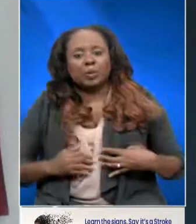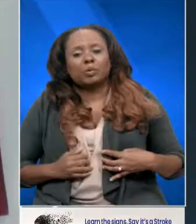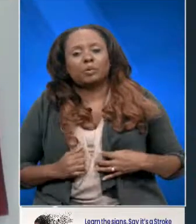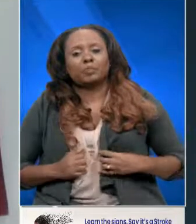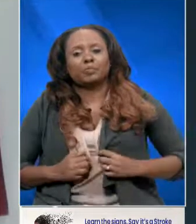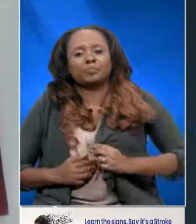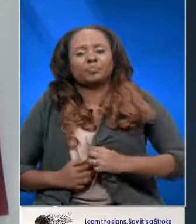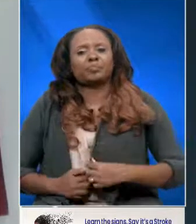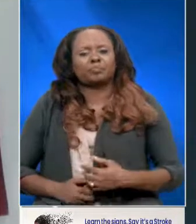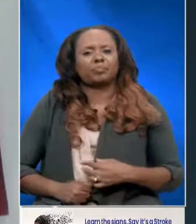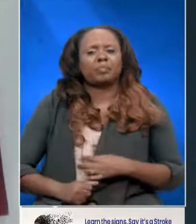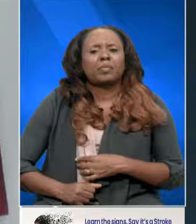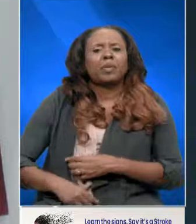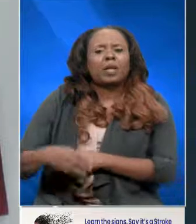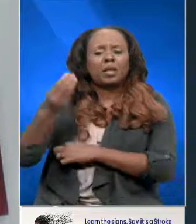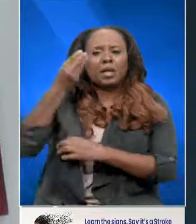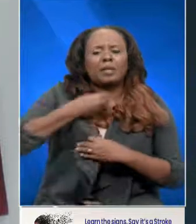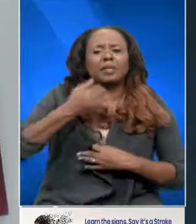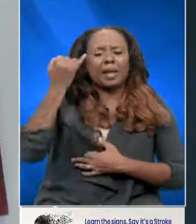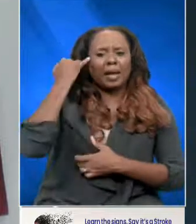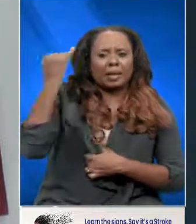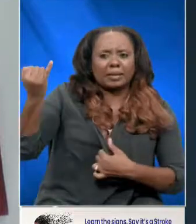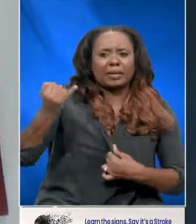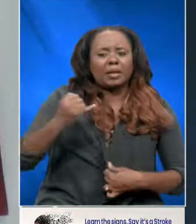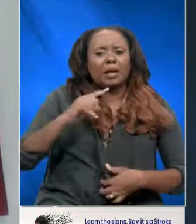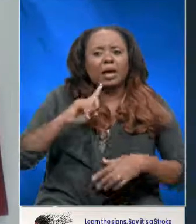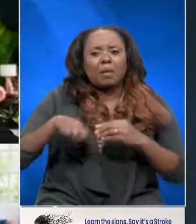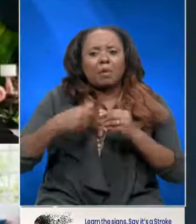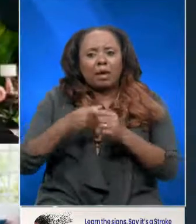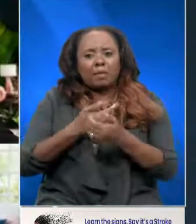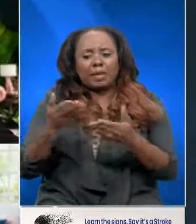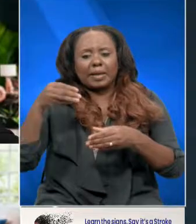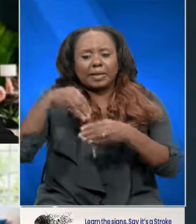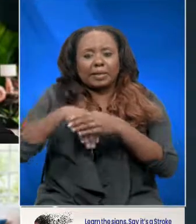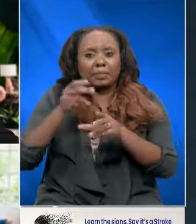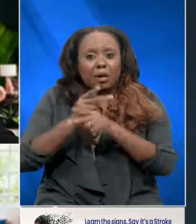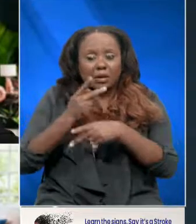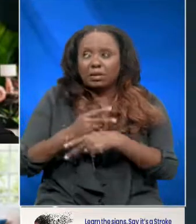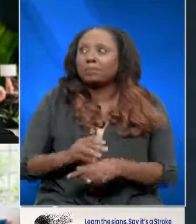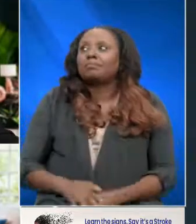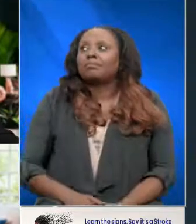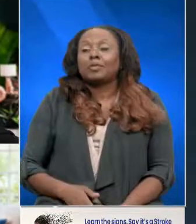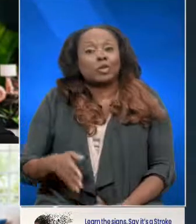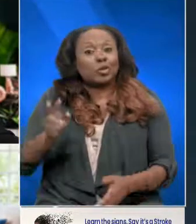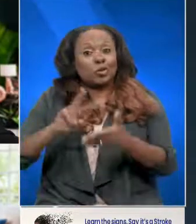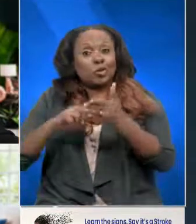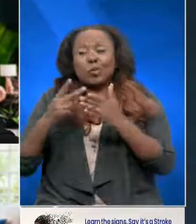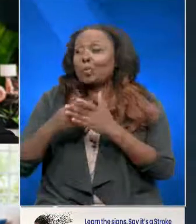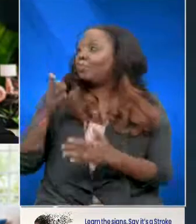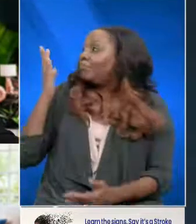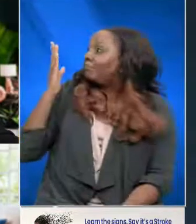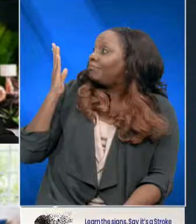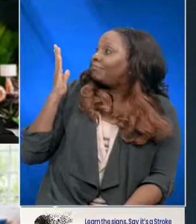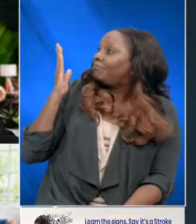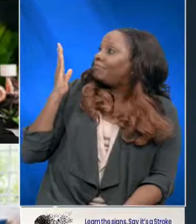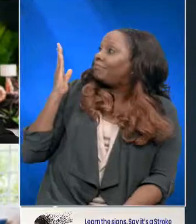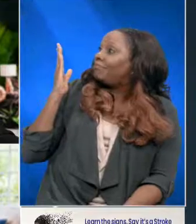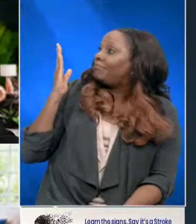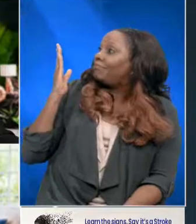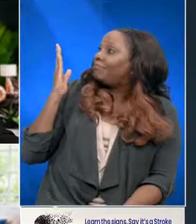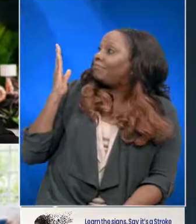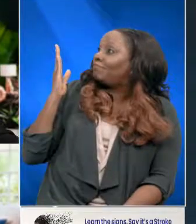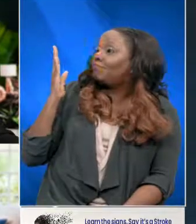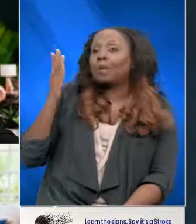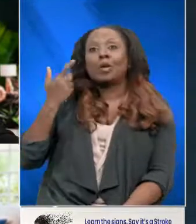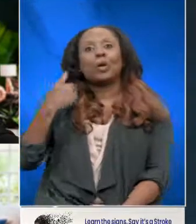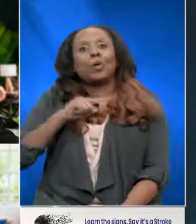idea of what's in the product. So we are going by faith on the one hand and by taste on the